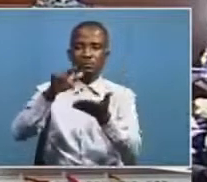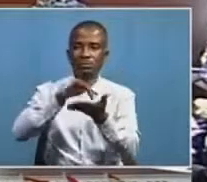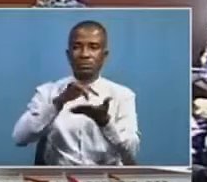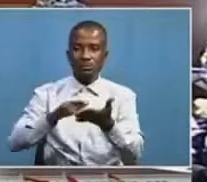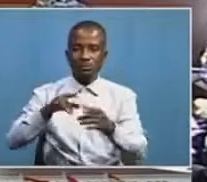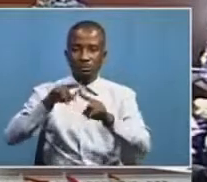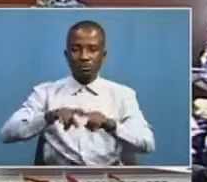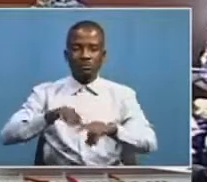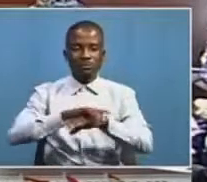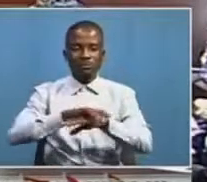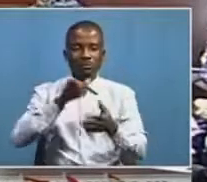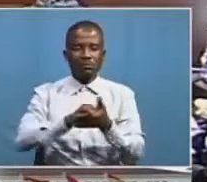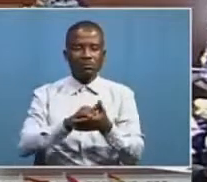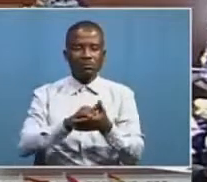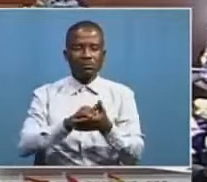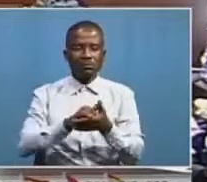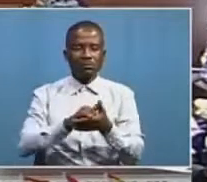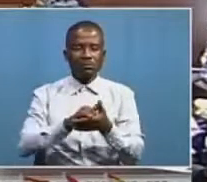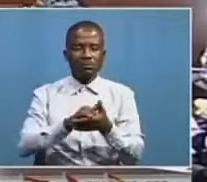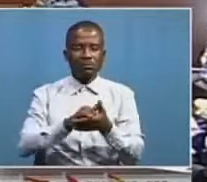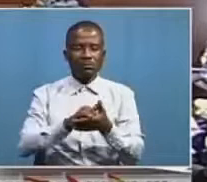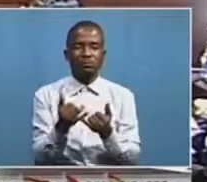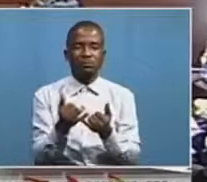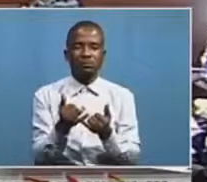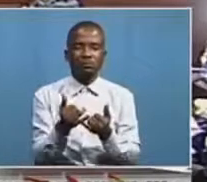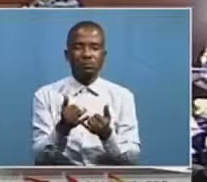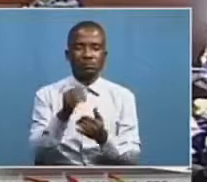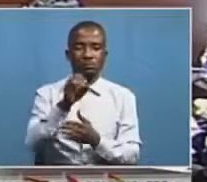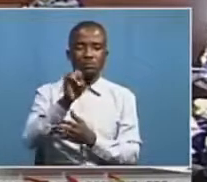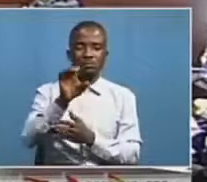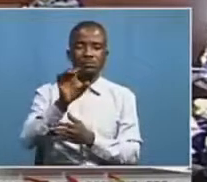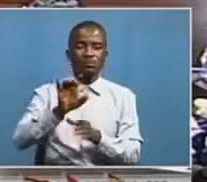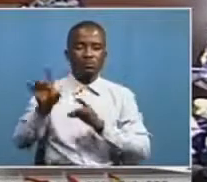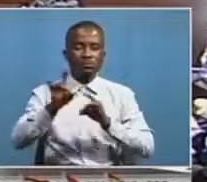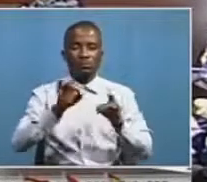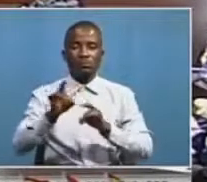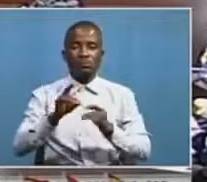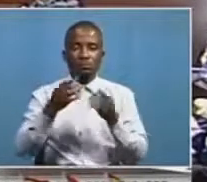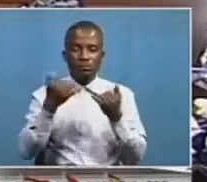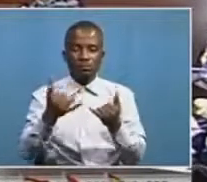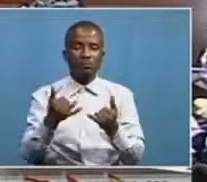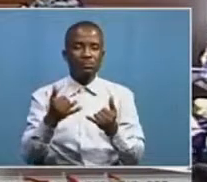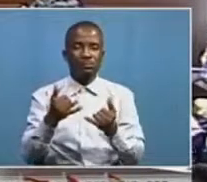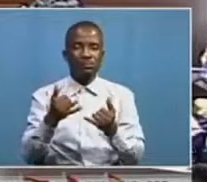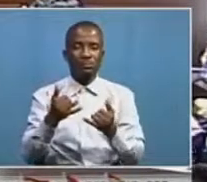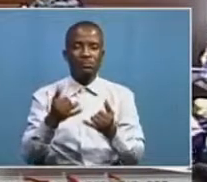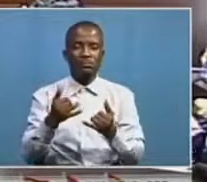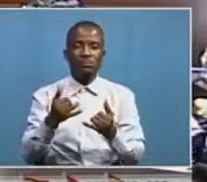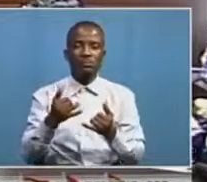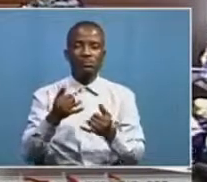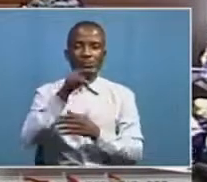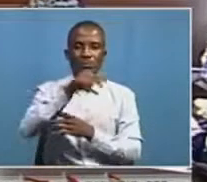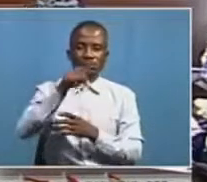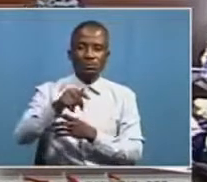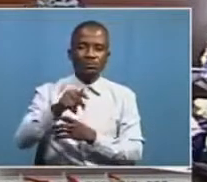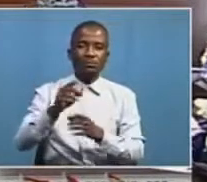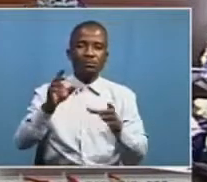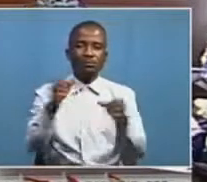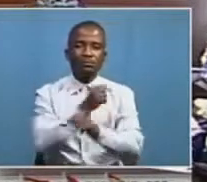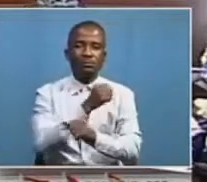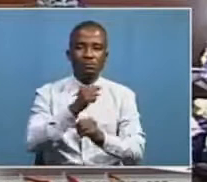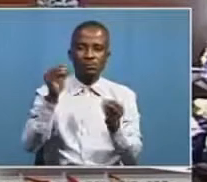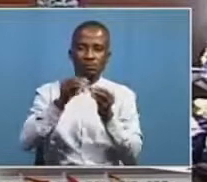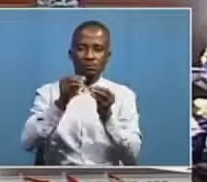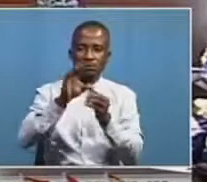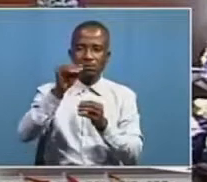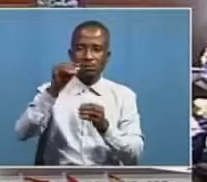in the declaration of the chairperson of the first respondent, the second respondent obtained more than 50% of the